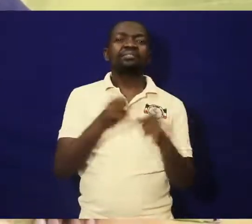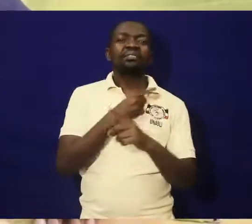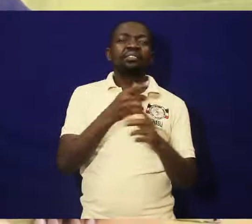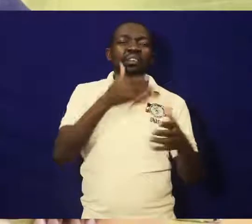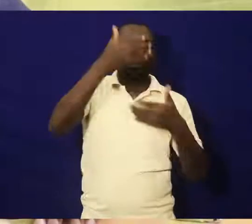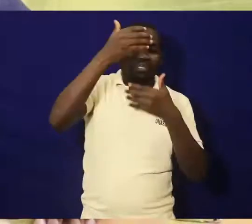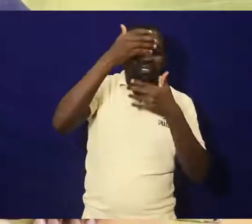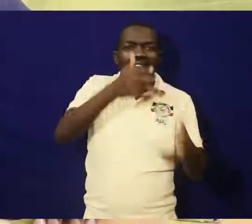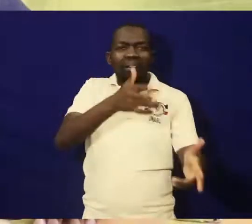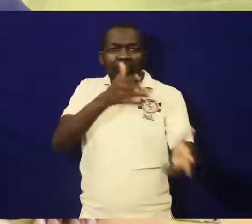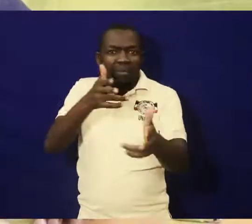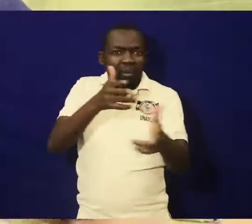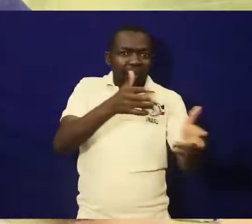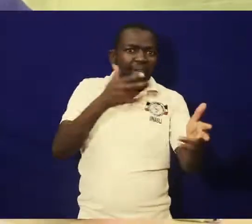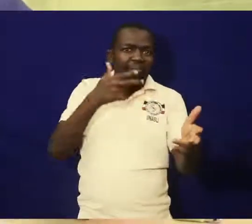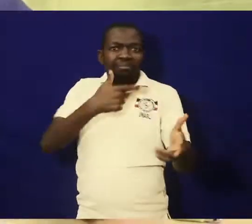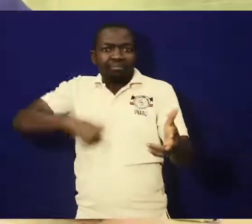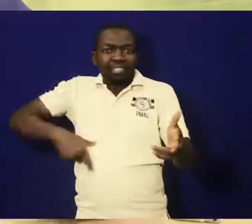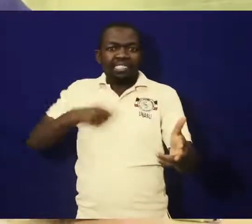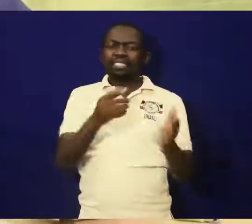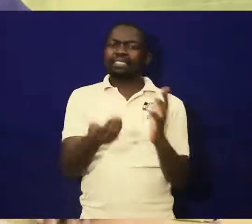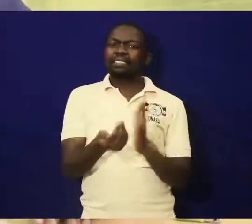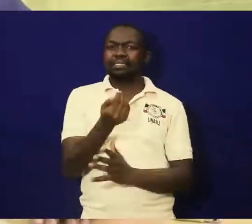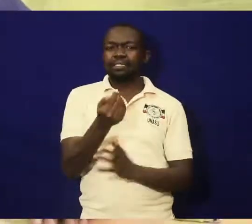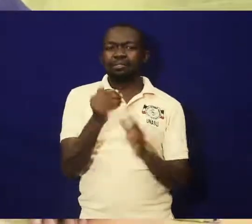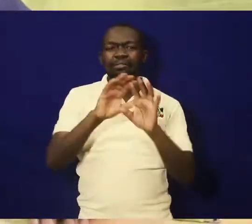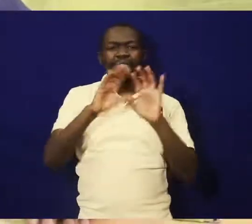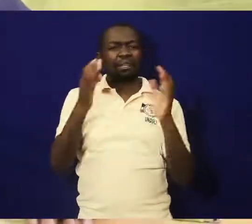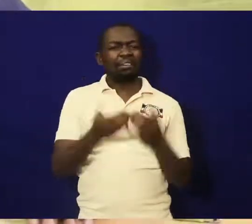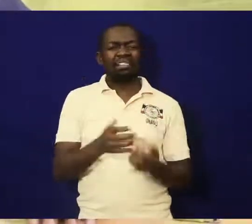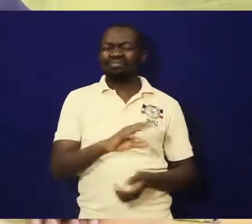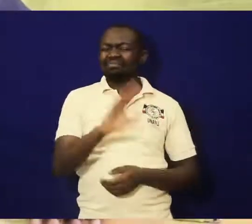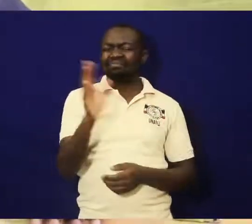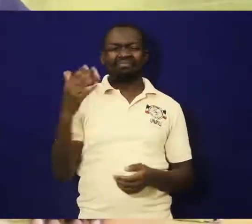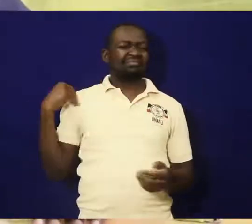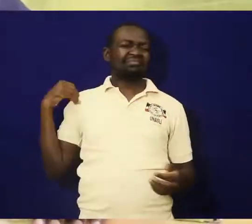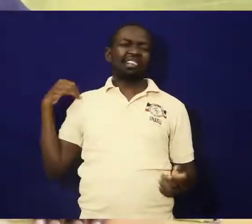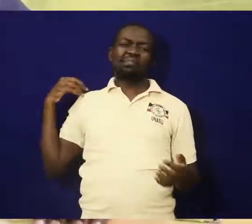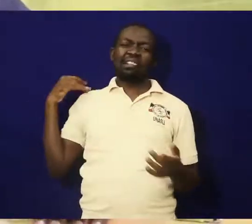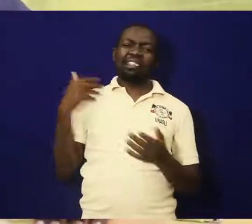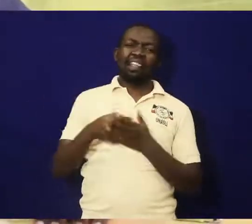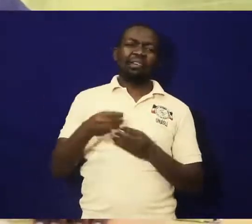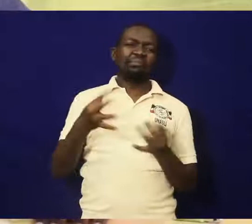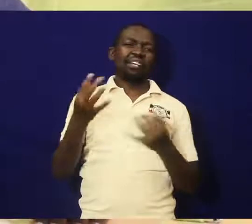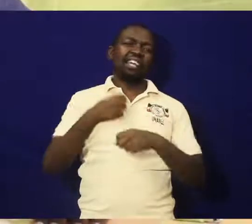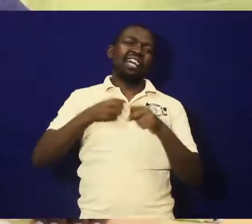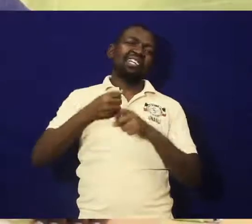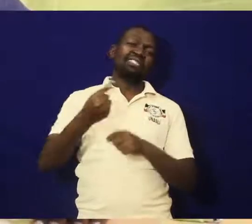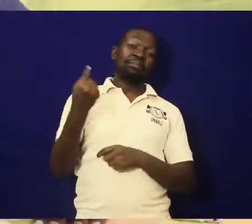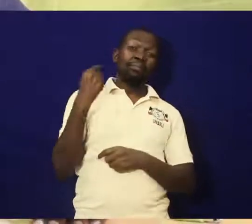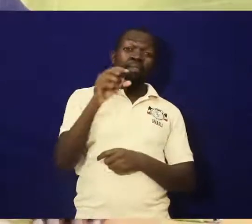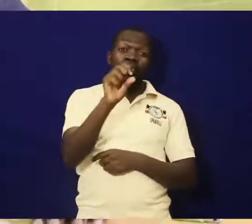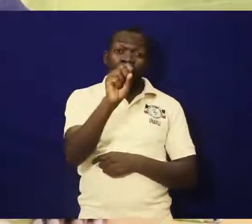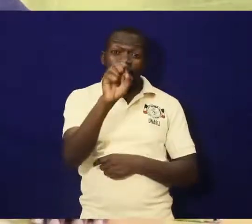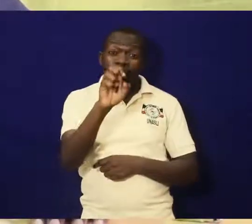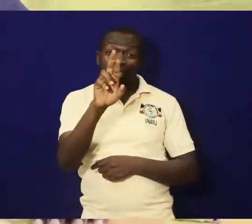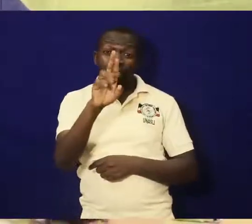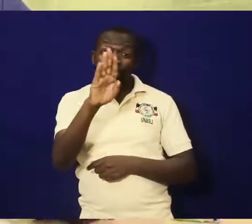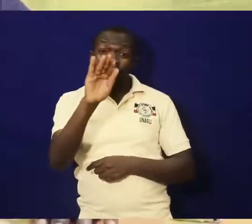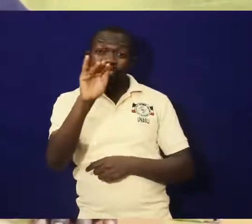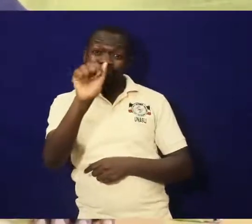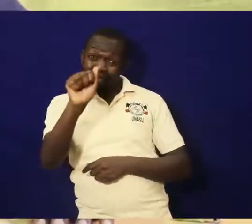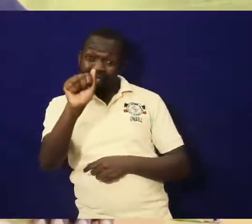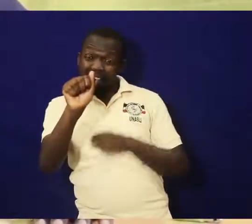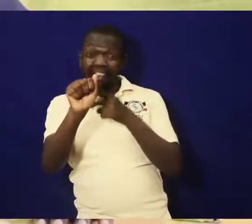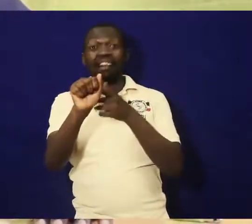terrorists. It is not a new phenomenon in the world. They have been here for many years. Serbia had some terrorists